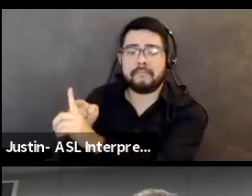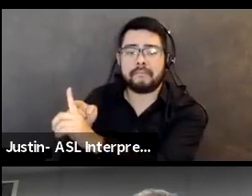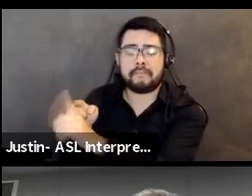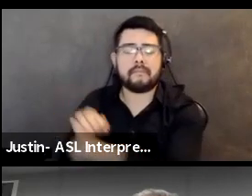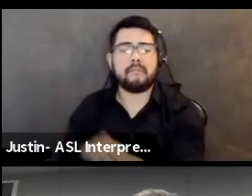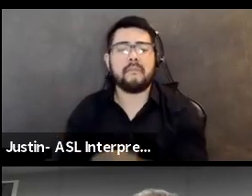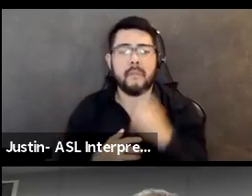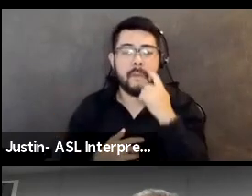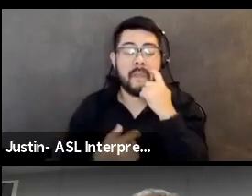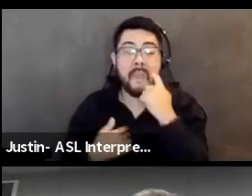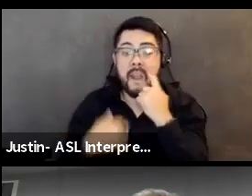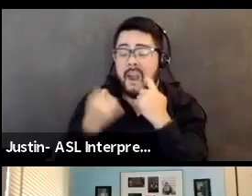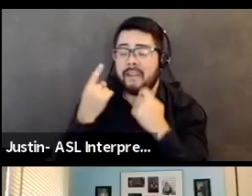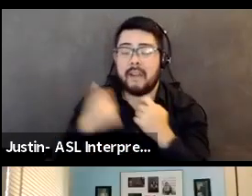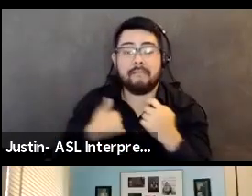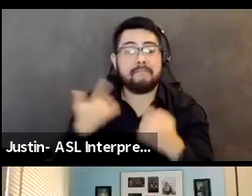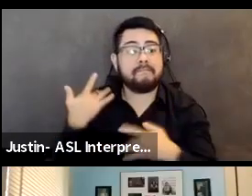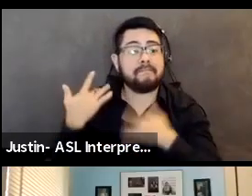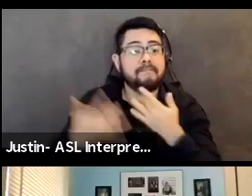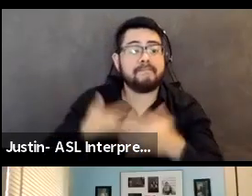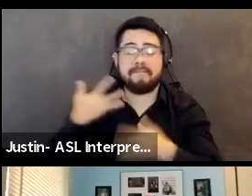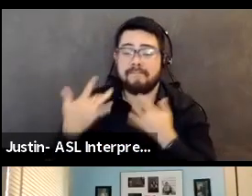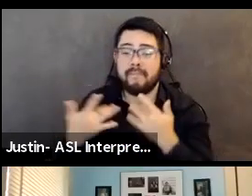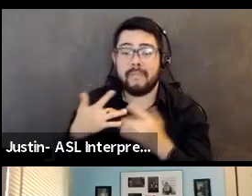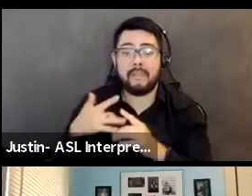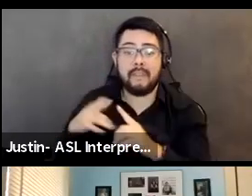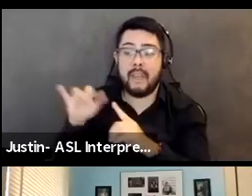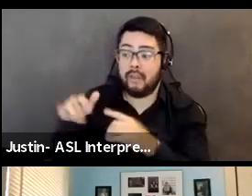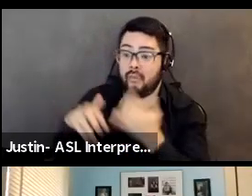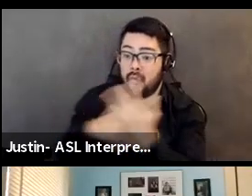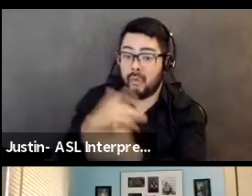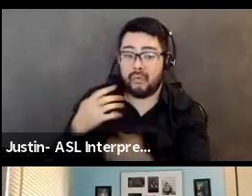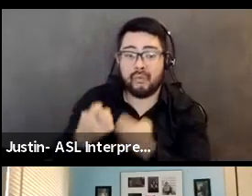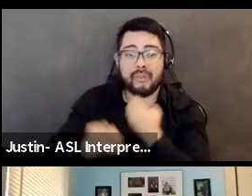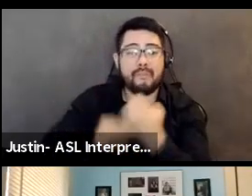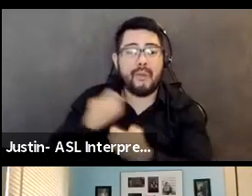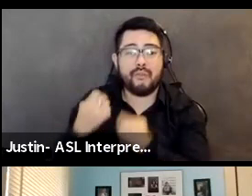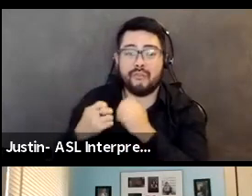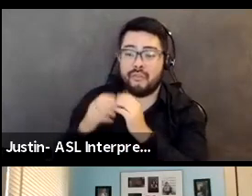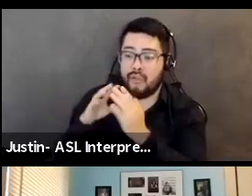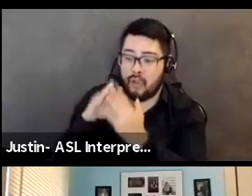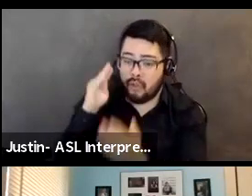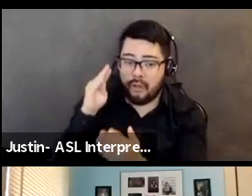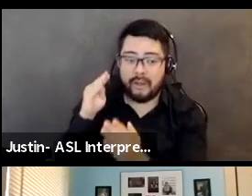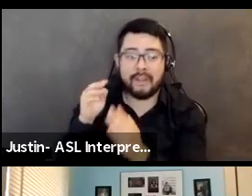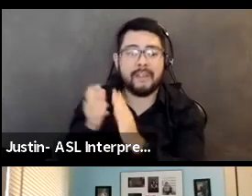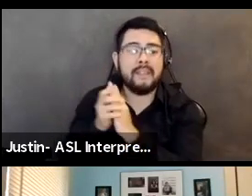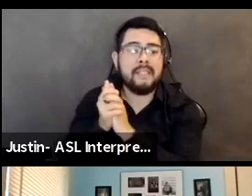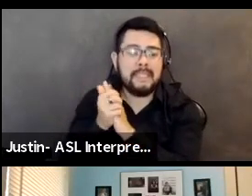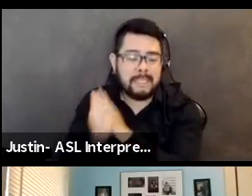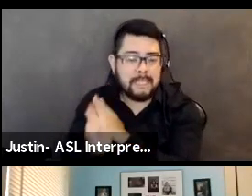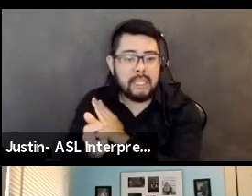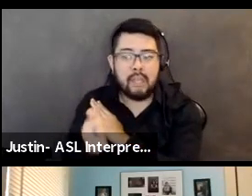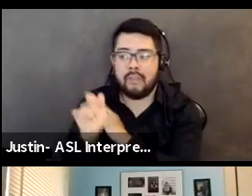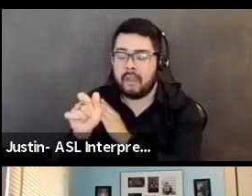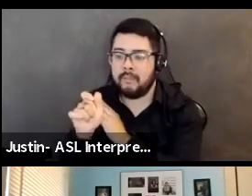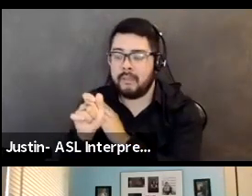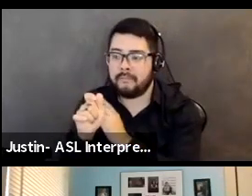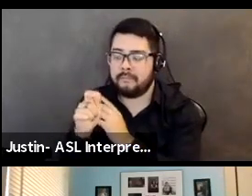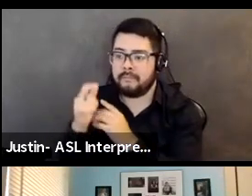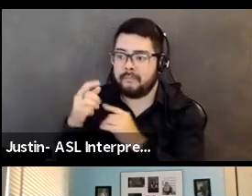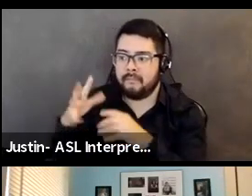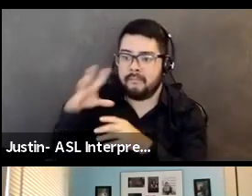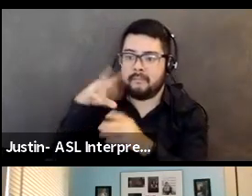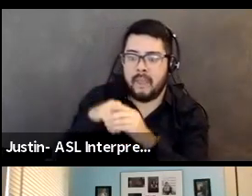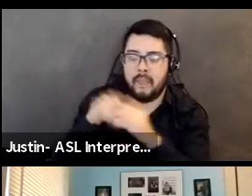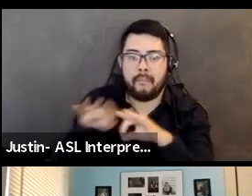i am delighted to hear that social emotional learning and skills are being such a important part